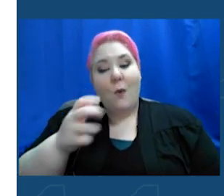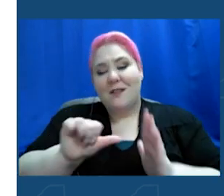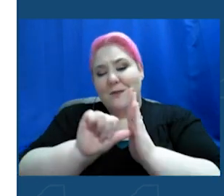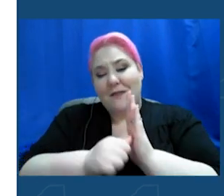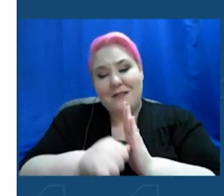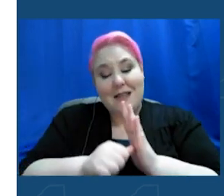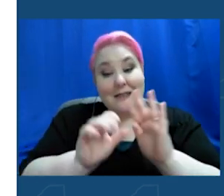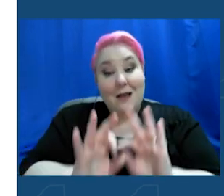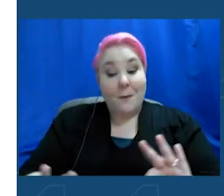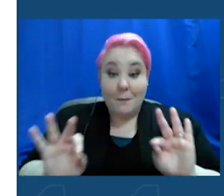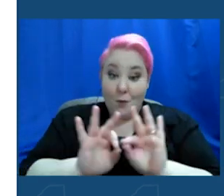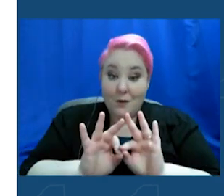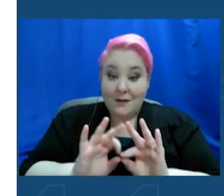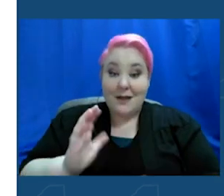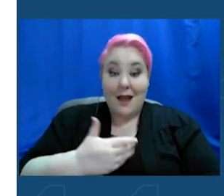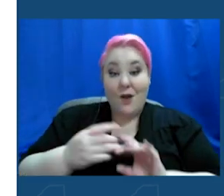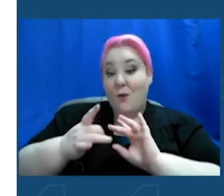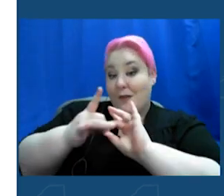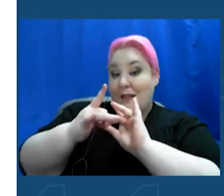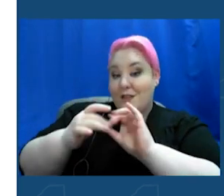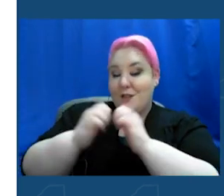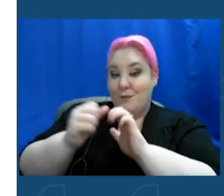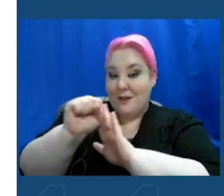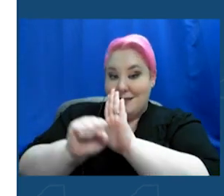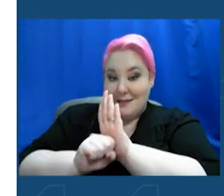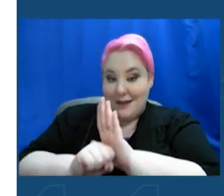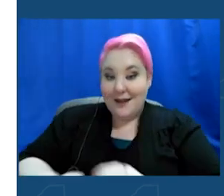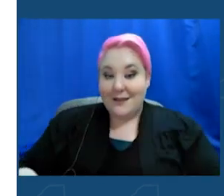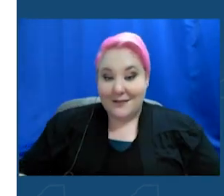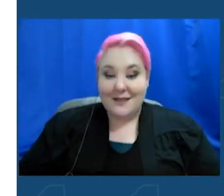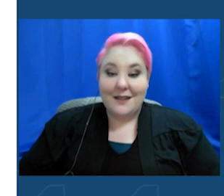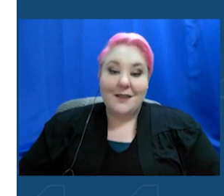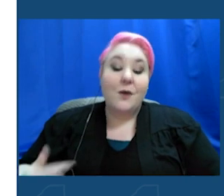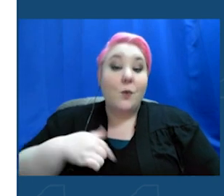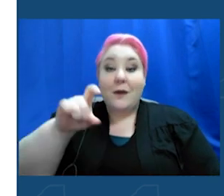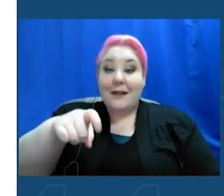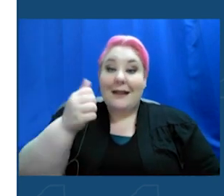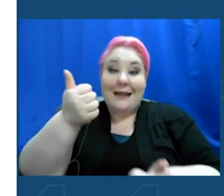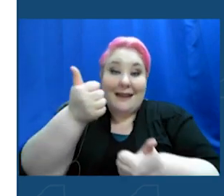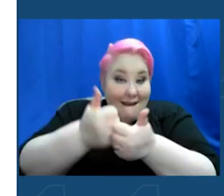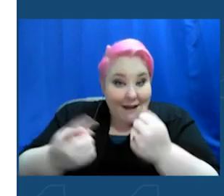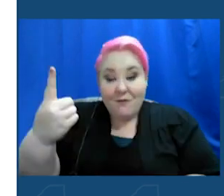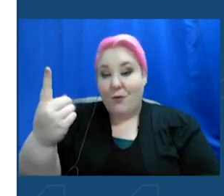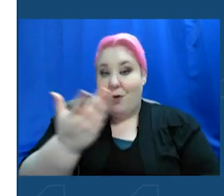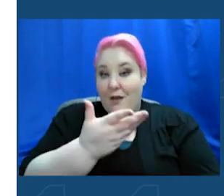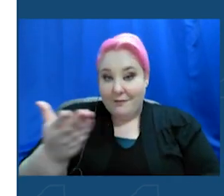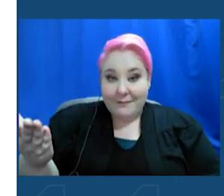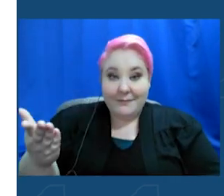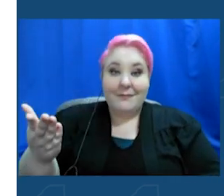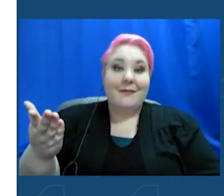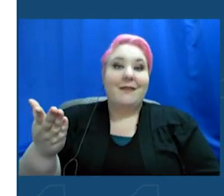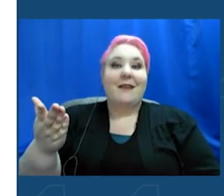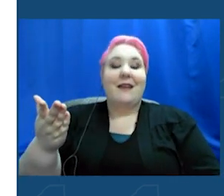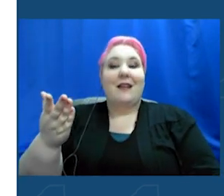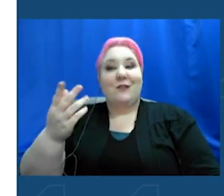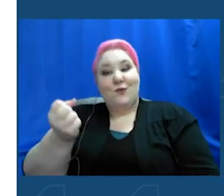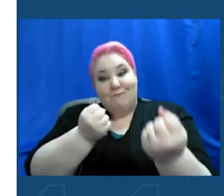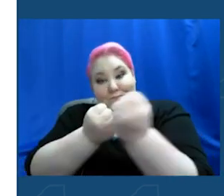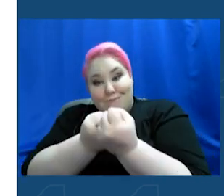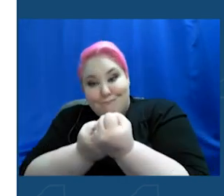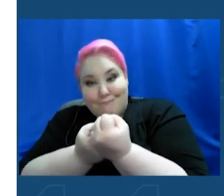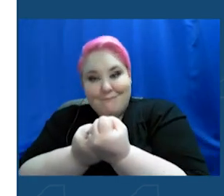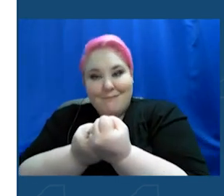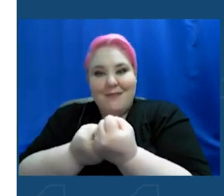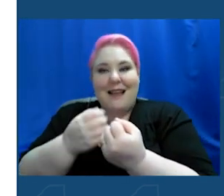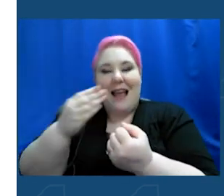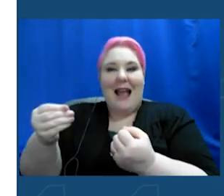is to keep our relationship with the state. We need every one of you to stand us up and make us